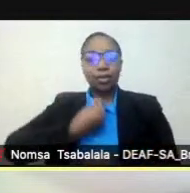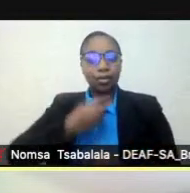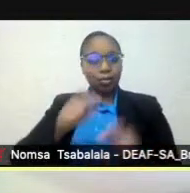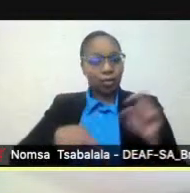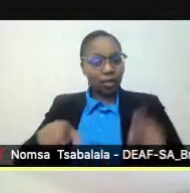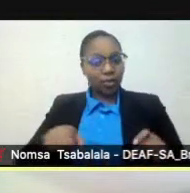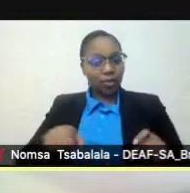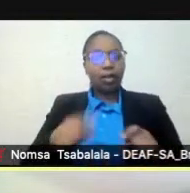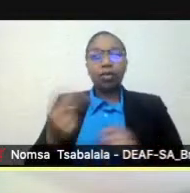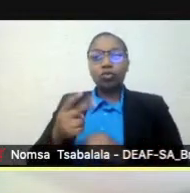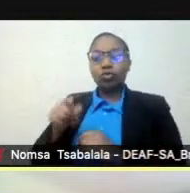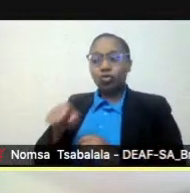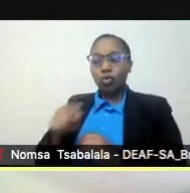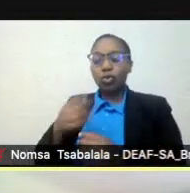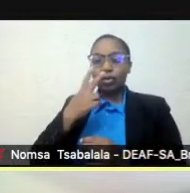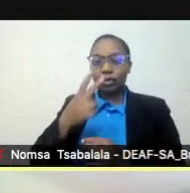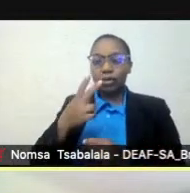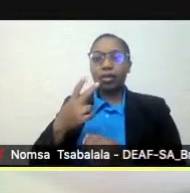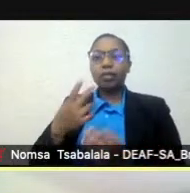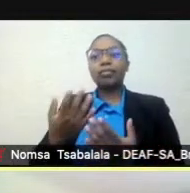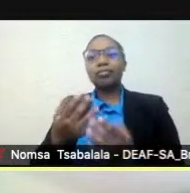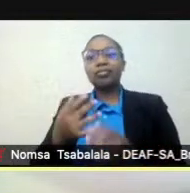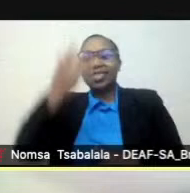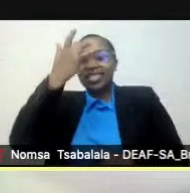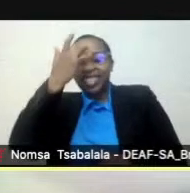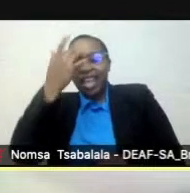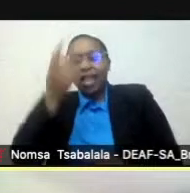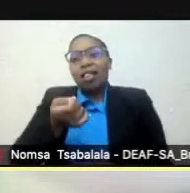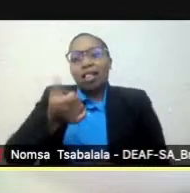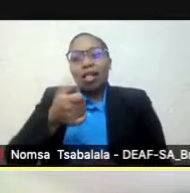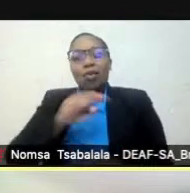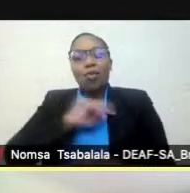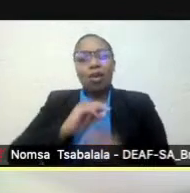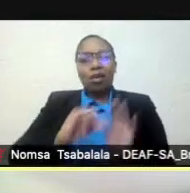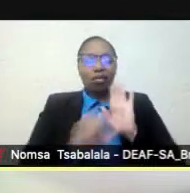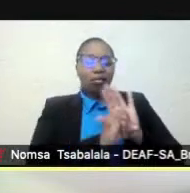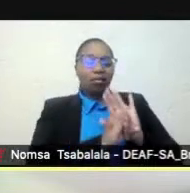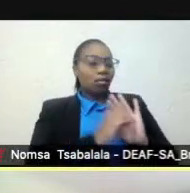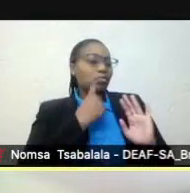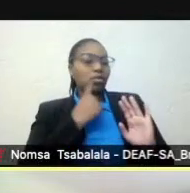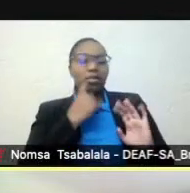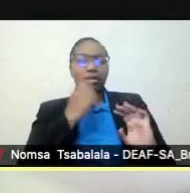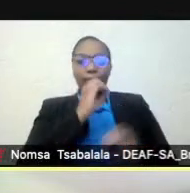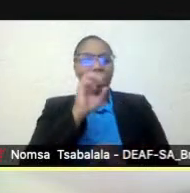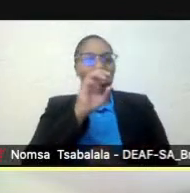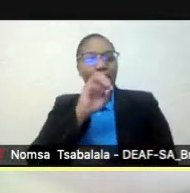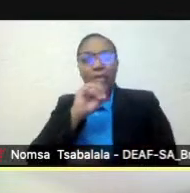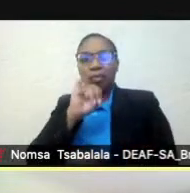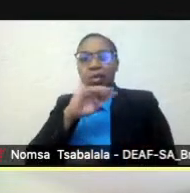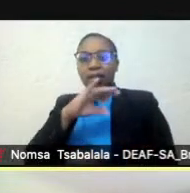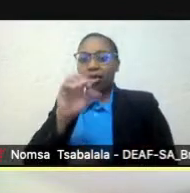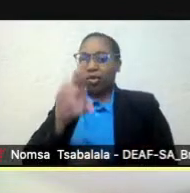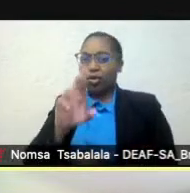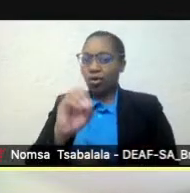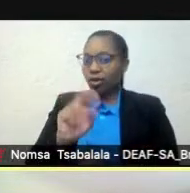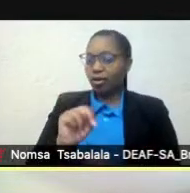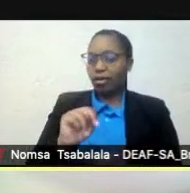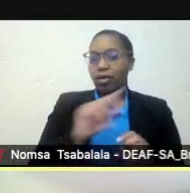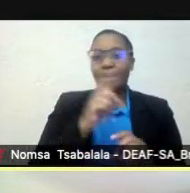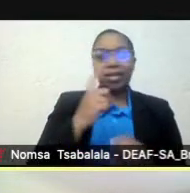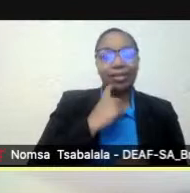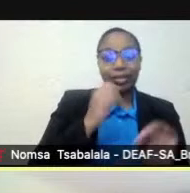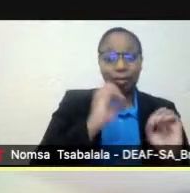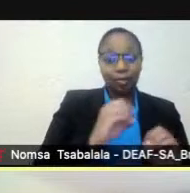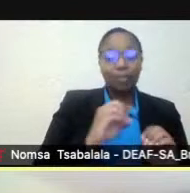more likely to get mild disease. In terms of transmissibility, there's definitely early evidence that this virus or